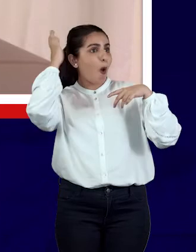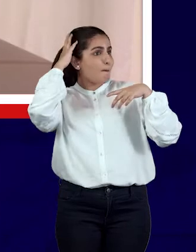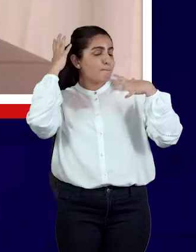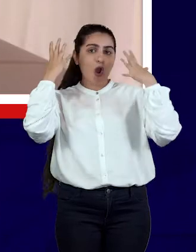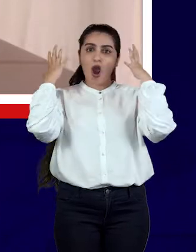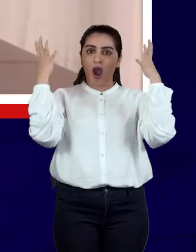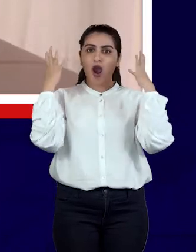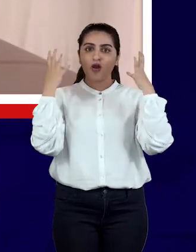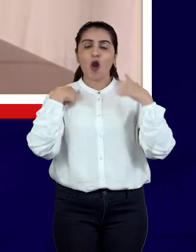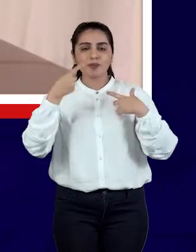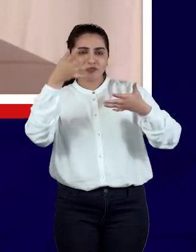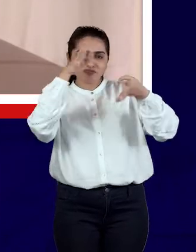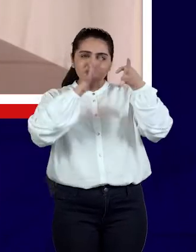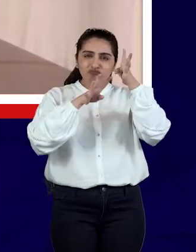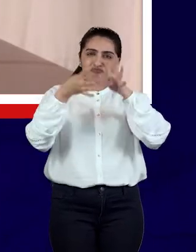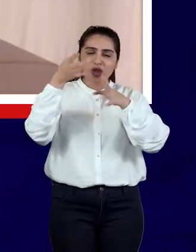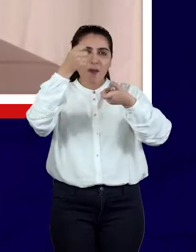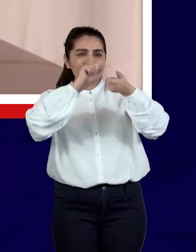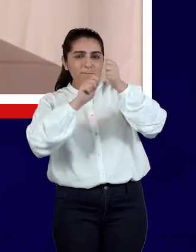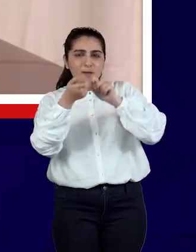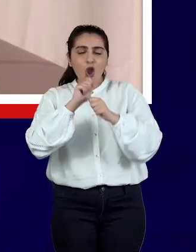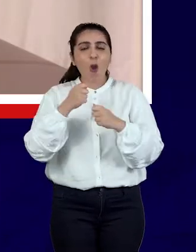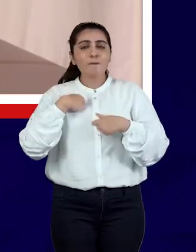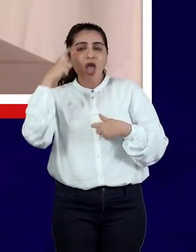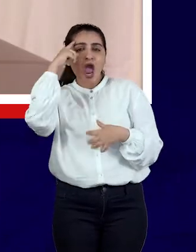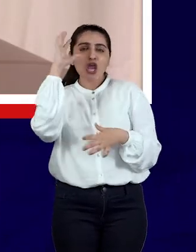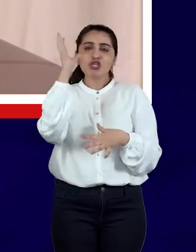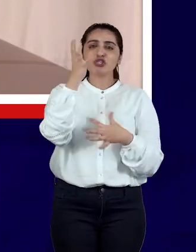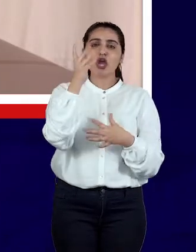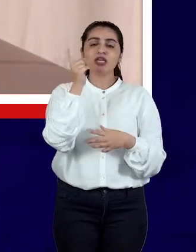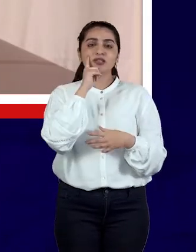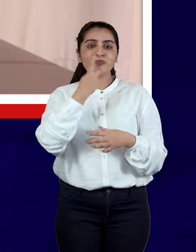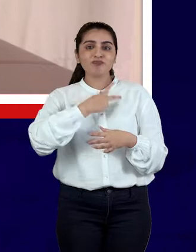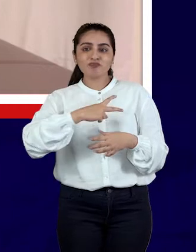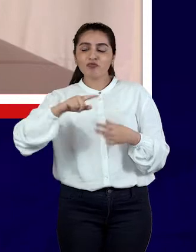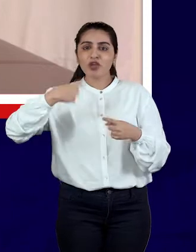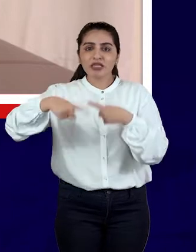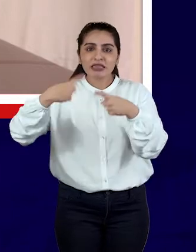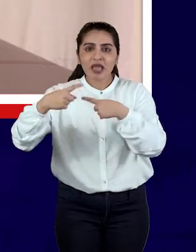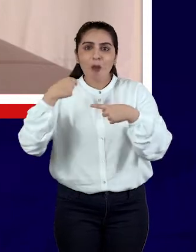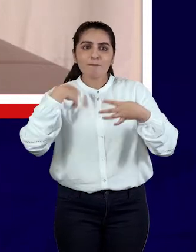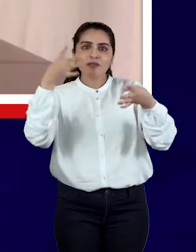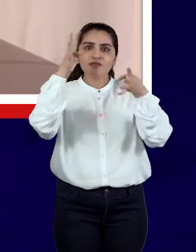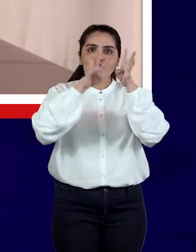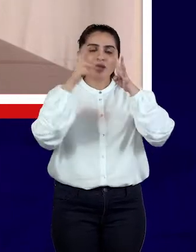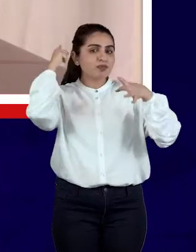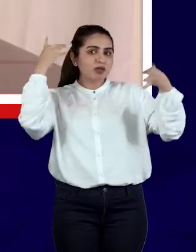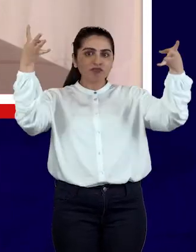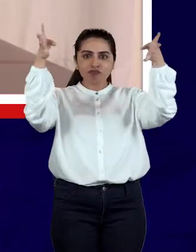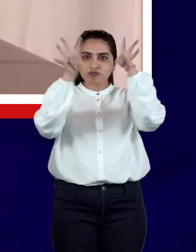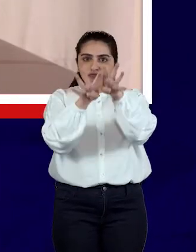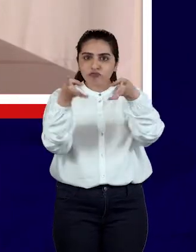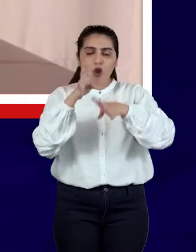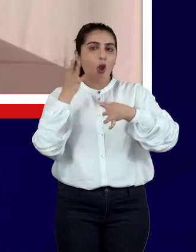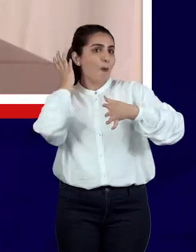hair, and I would braid it and enjoy myself. And as the days went on and my braids went to